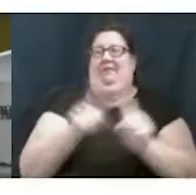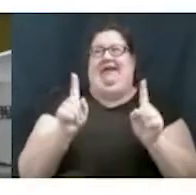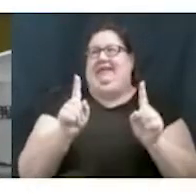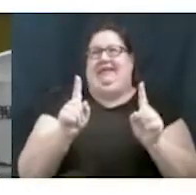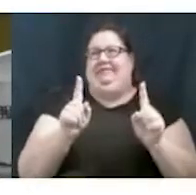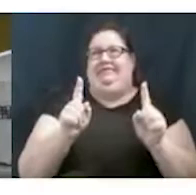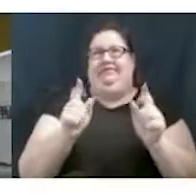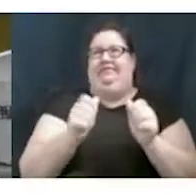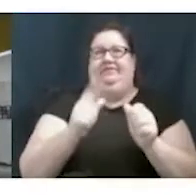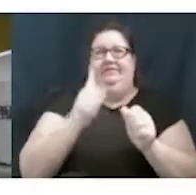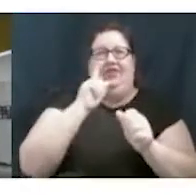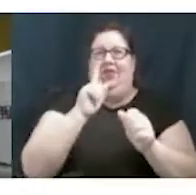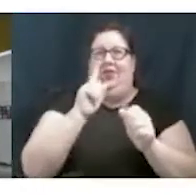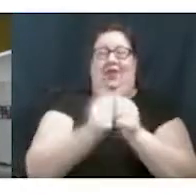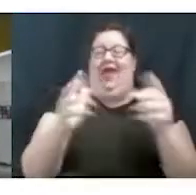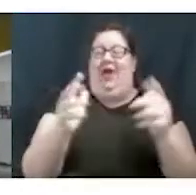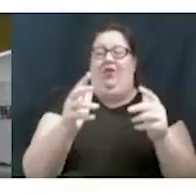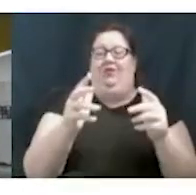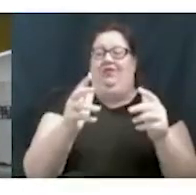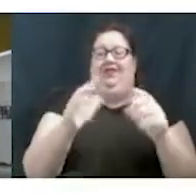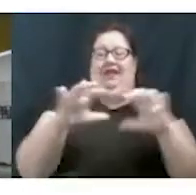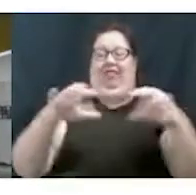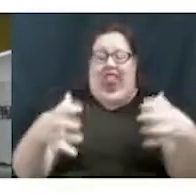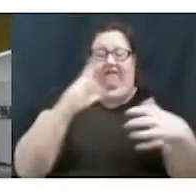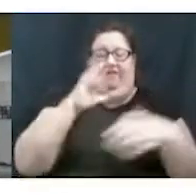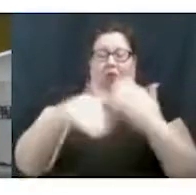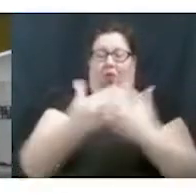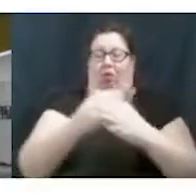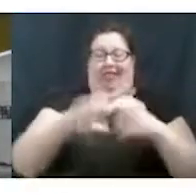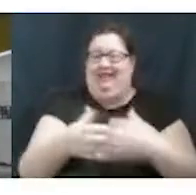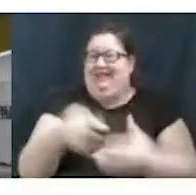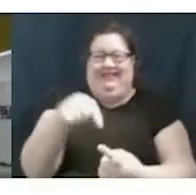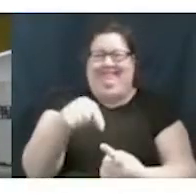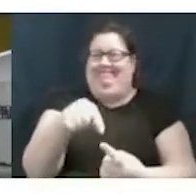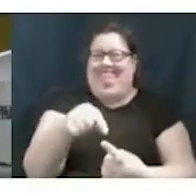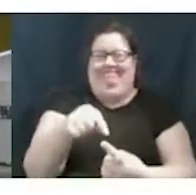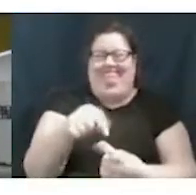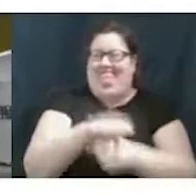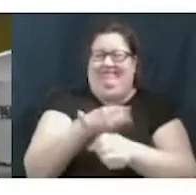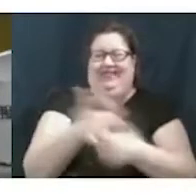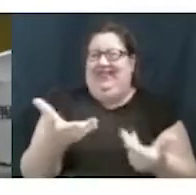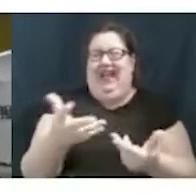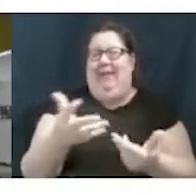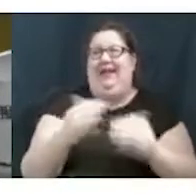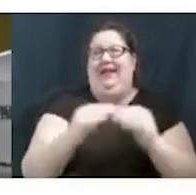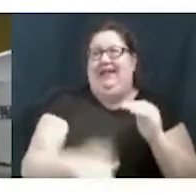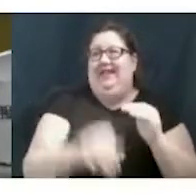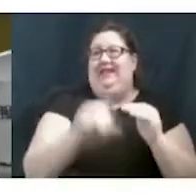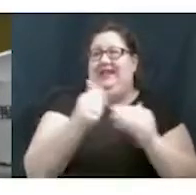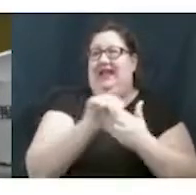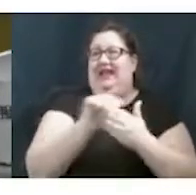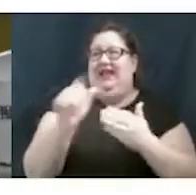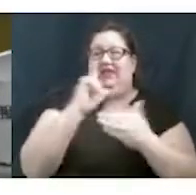without a class set, I don't know that. I mean, we're looking at less than $10 for a pretty big